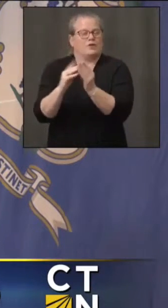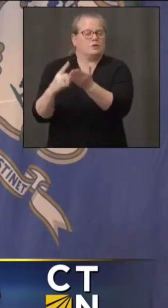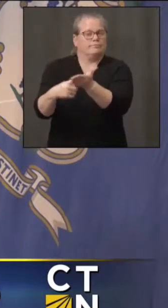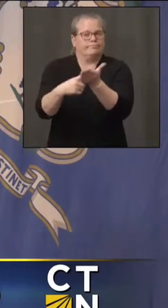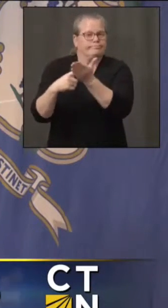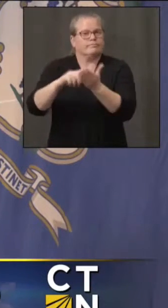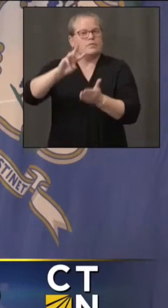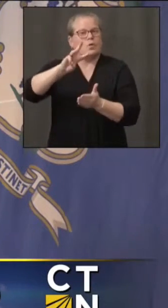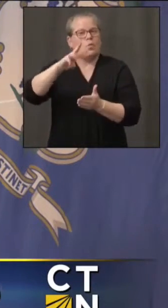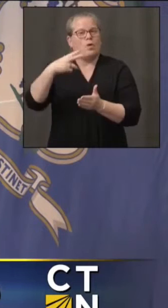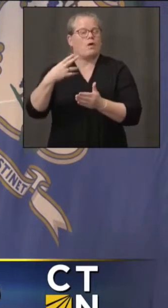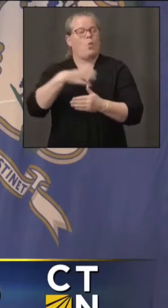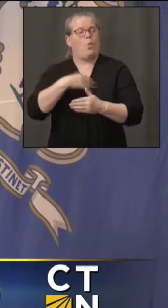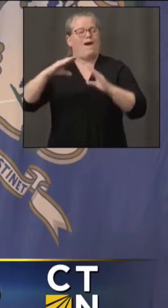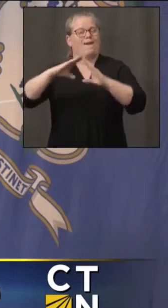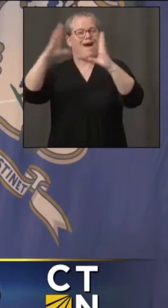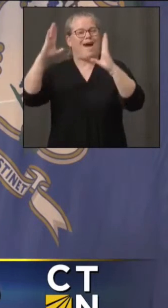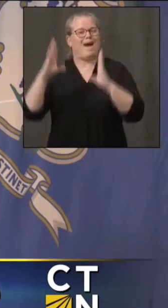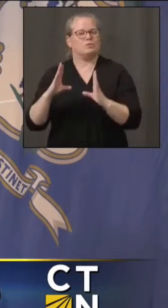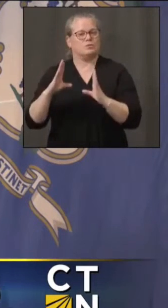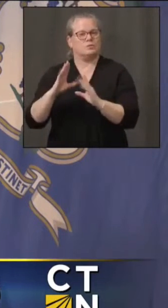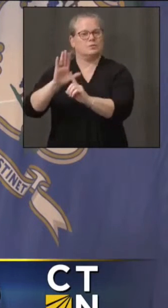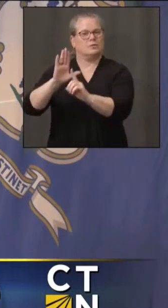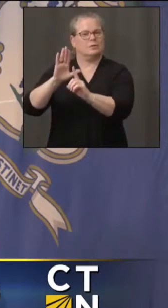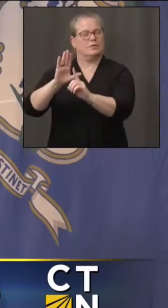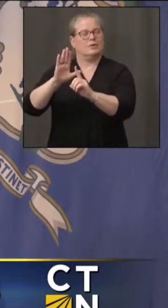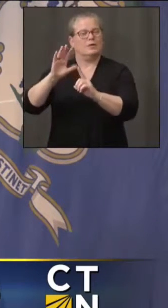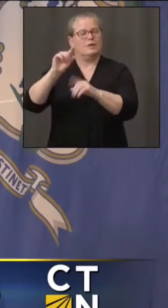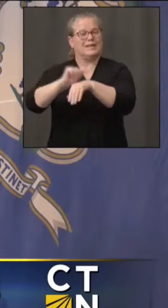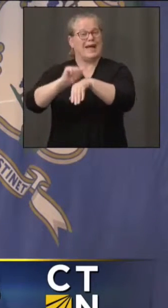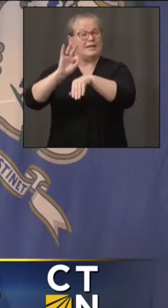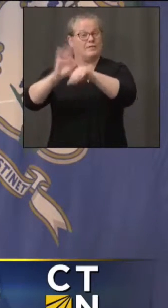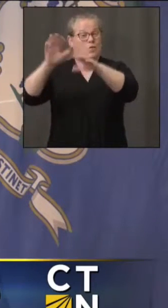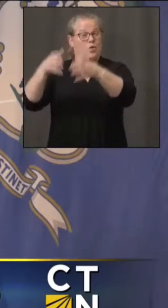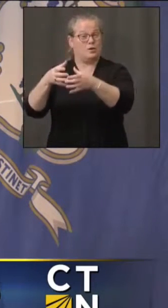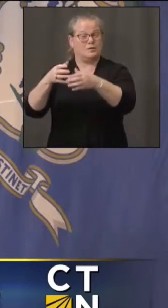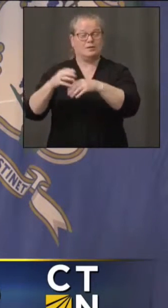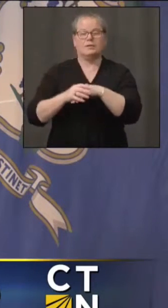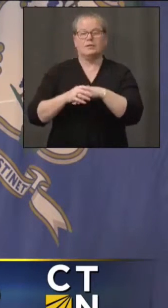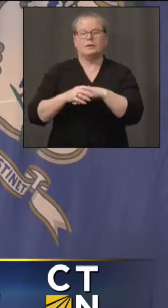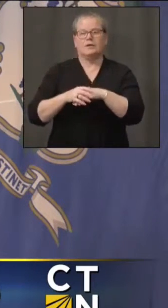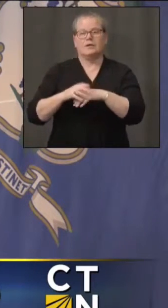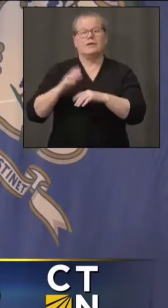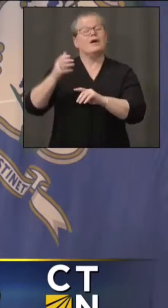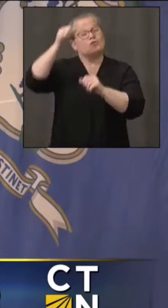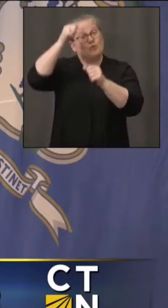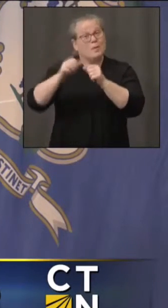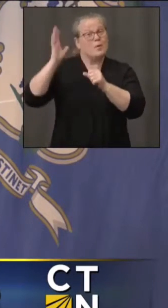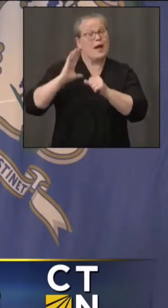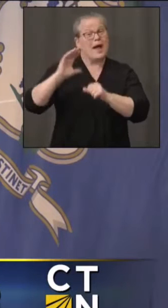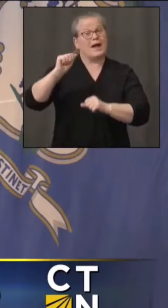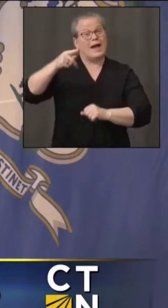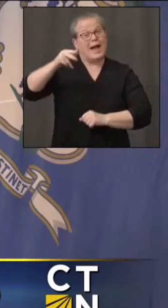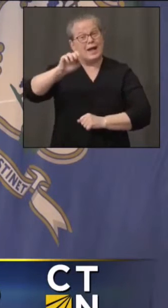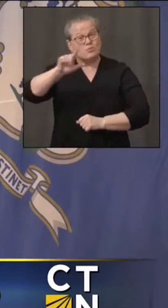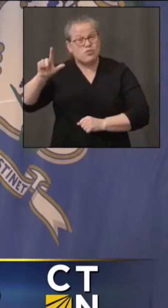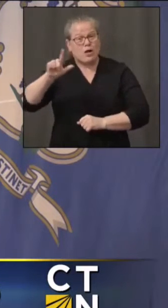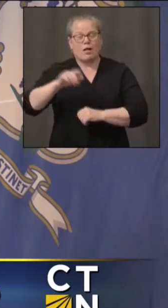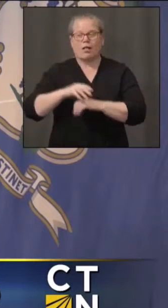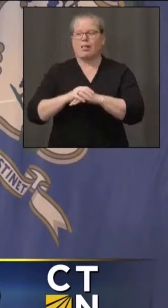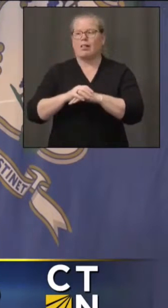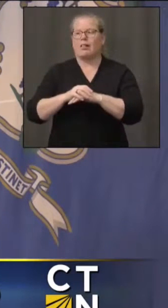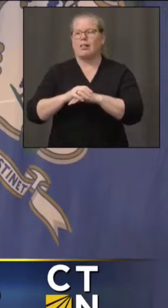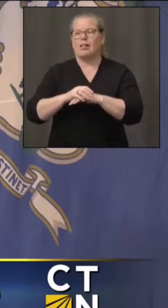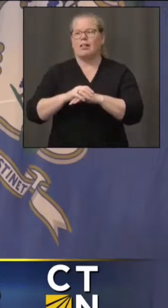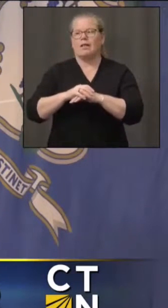changed between April and where we are today. Remember, back in April, you had the Surgeon General telling us don't wear masks.